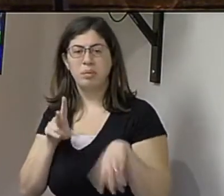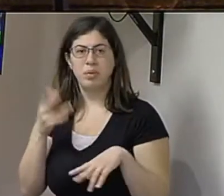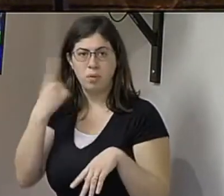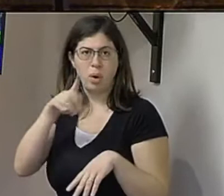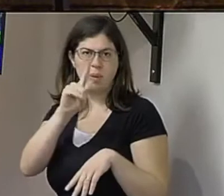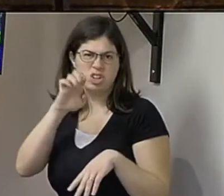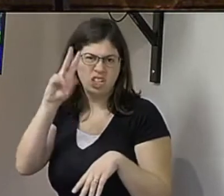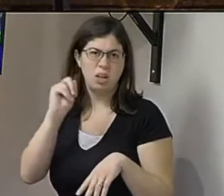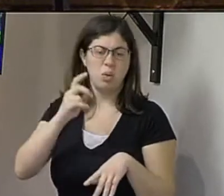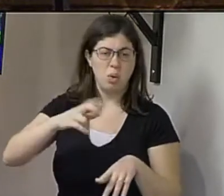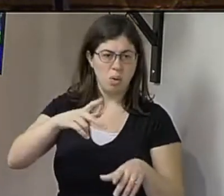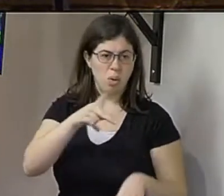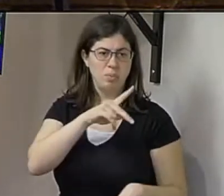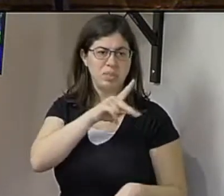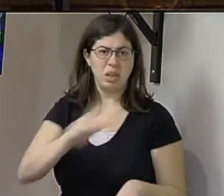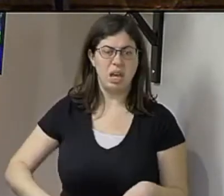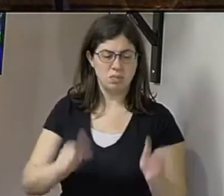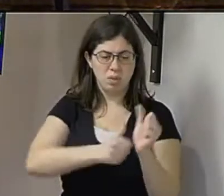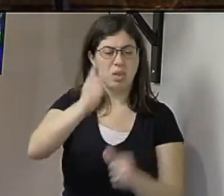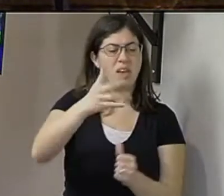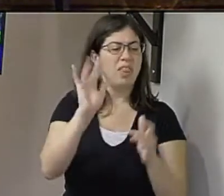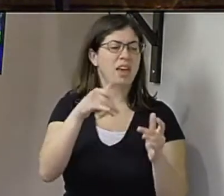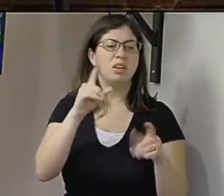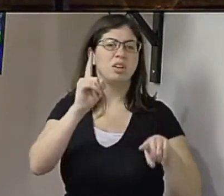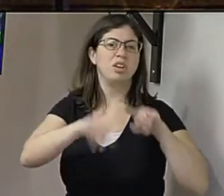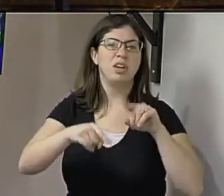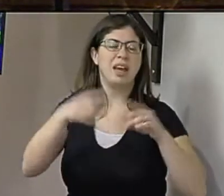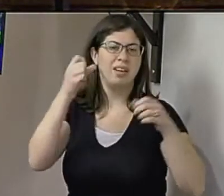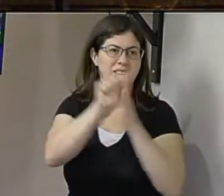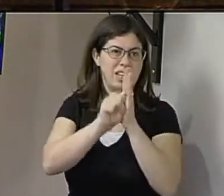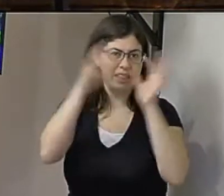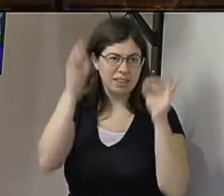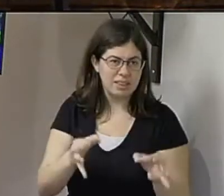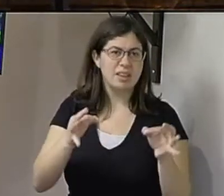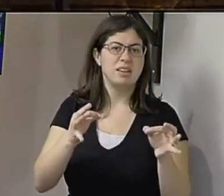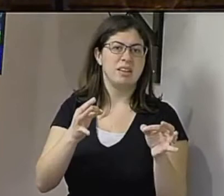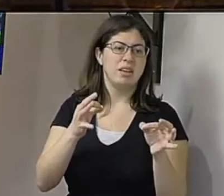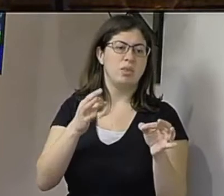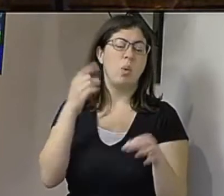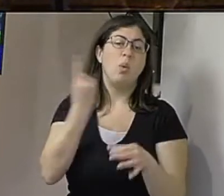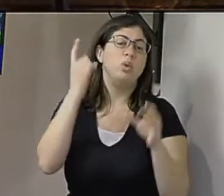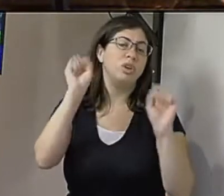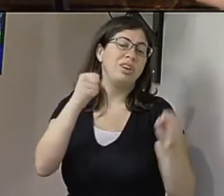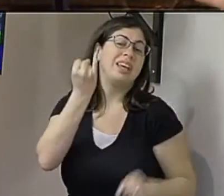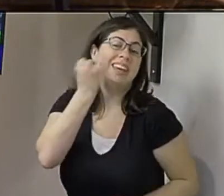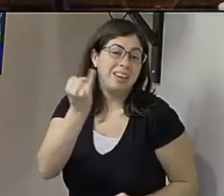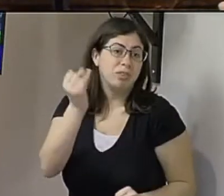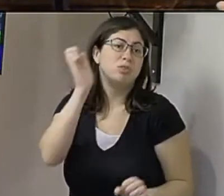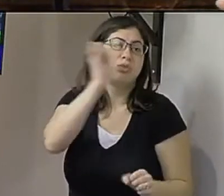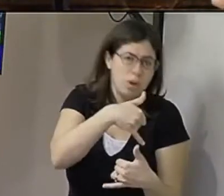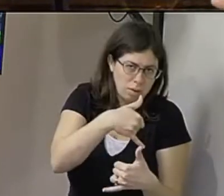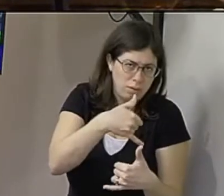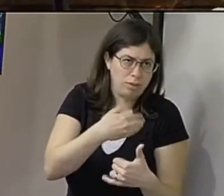for Persian royalty, the tradition was that they couldn't make state decisions unless they were drunk. This is a great way